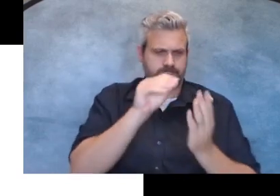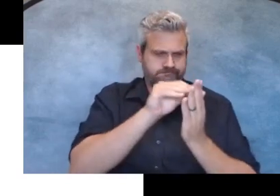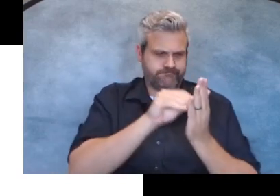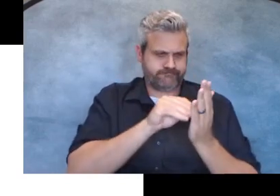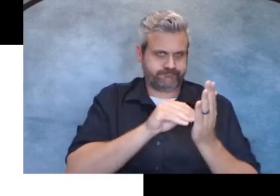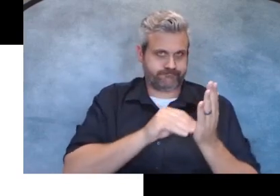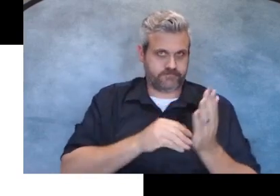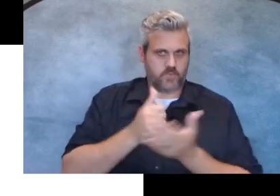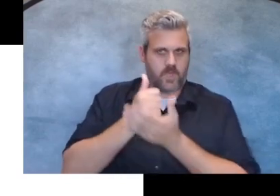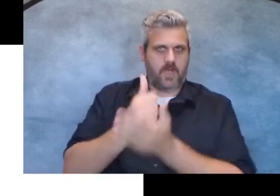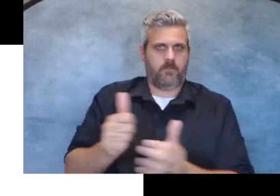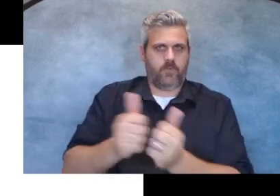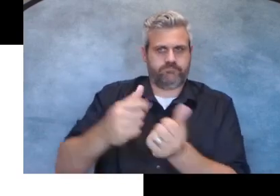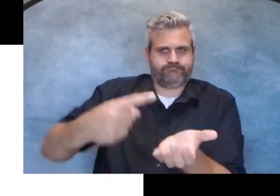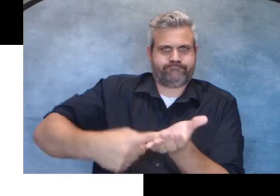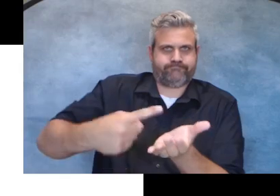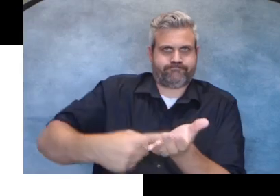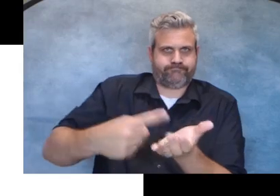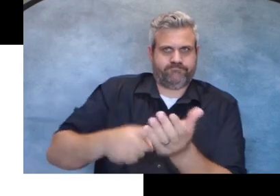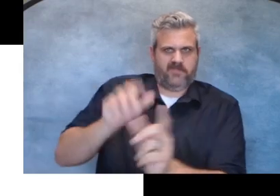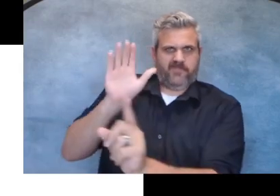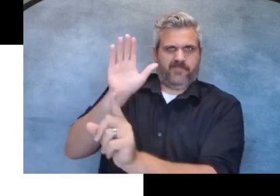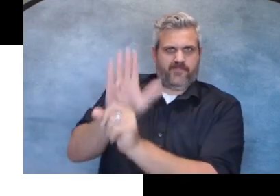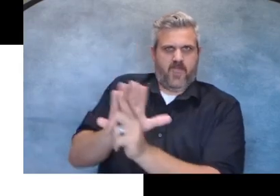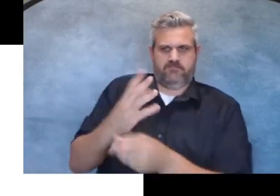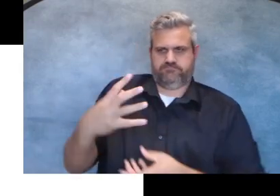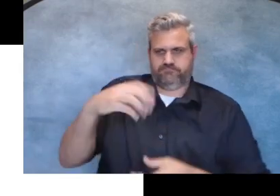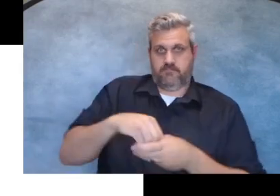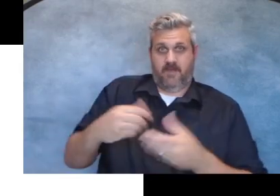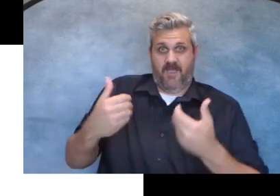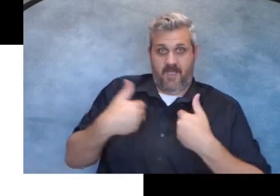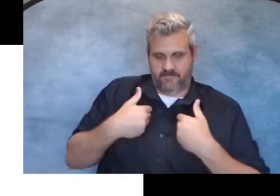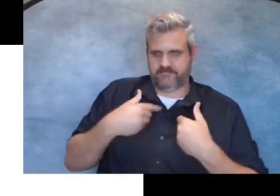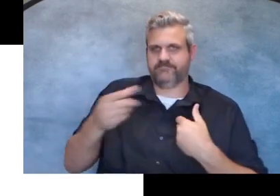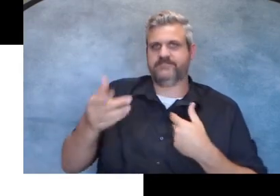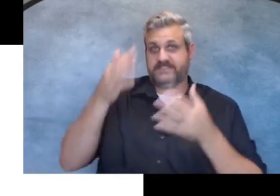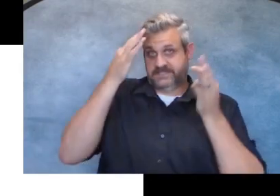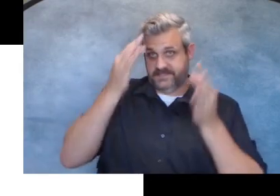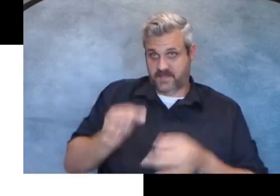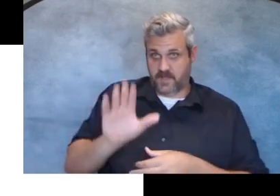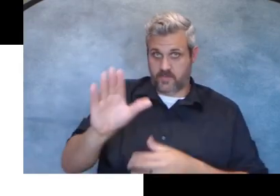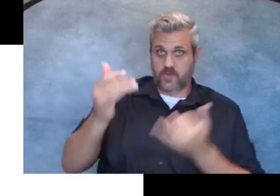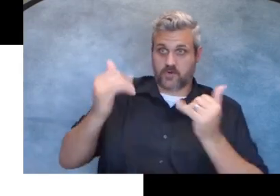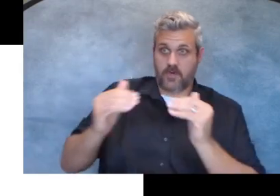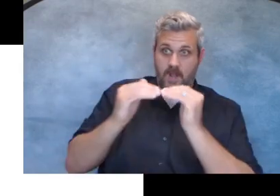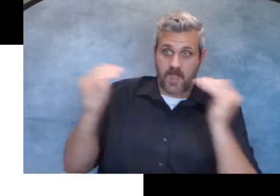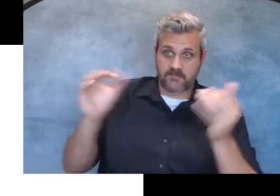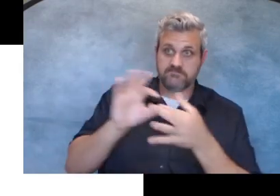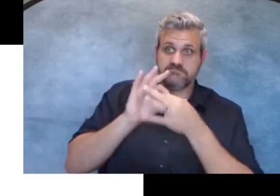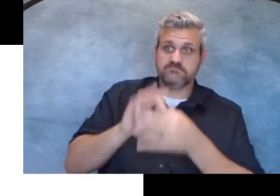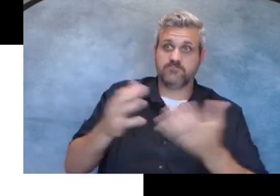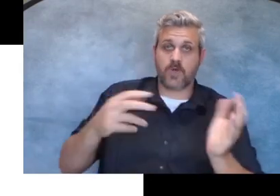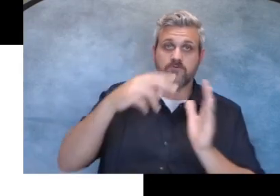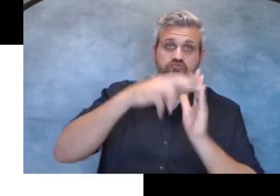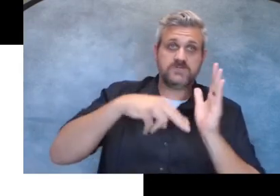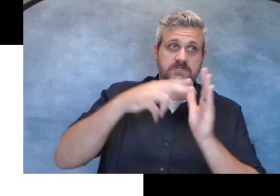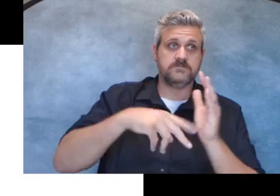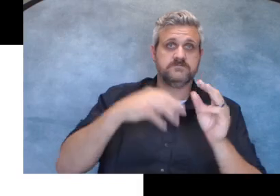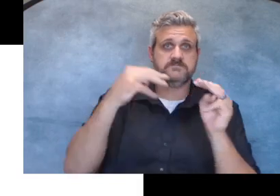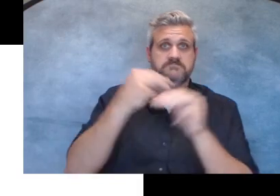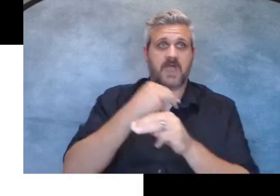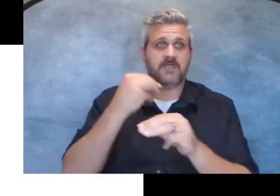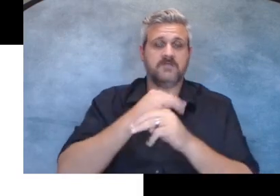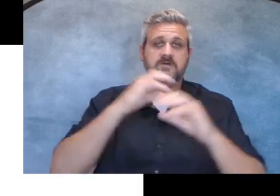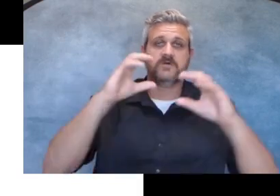the discussion of the student's individual characteristics to determine what the student's current level is in areas such as reading,